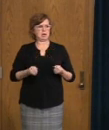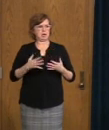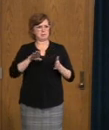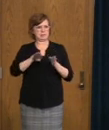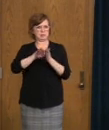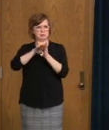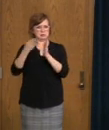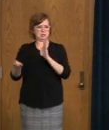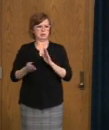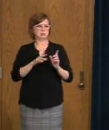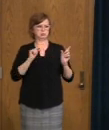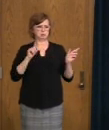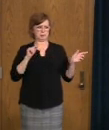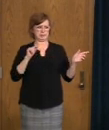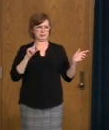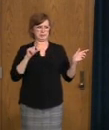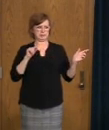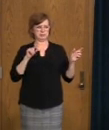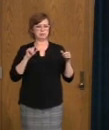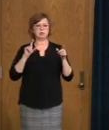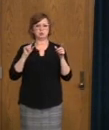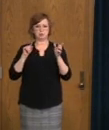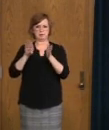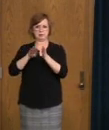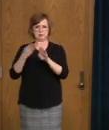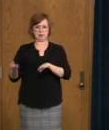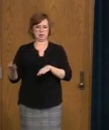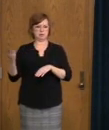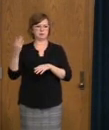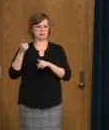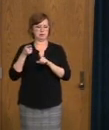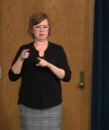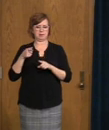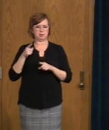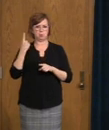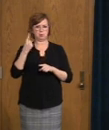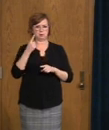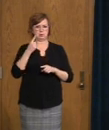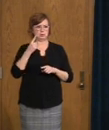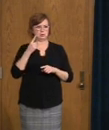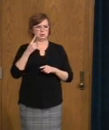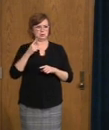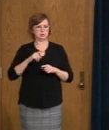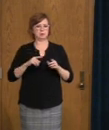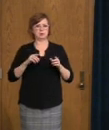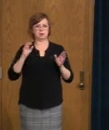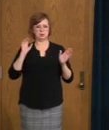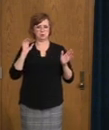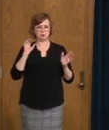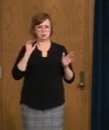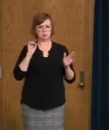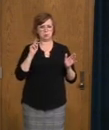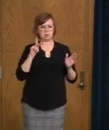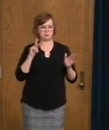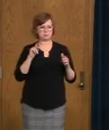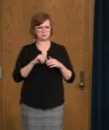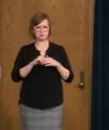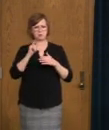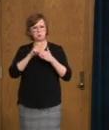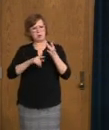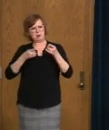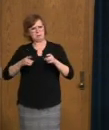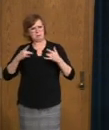away? There's 20 deaths today. So, What, at this point, what went